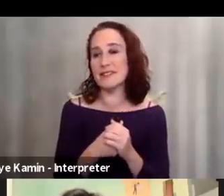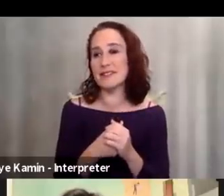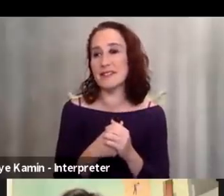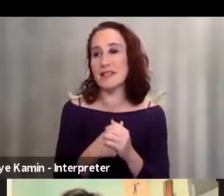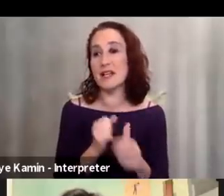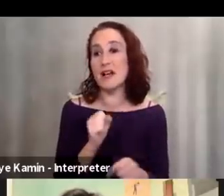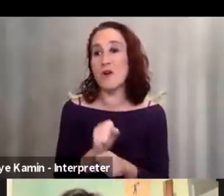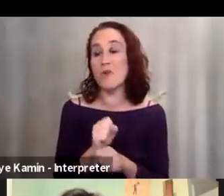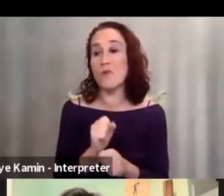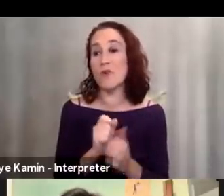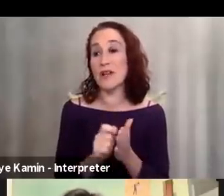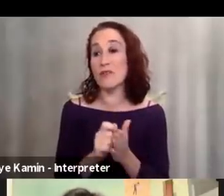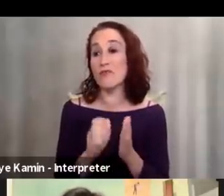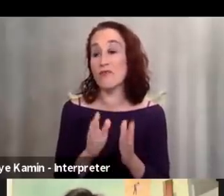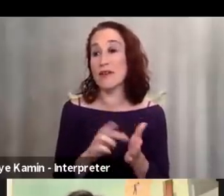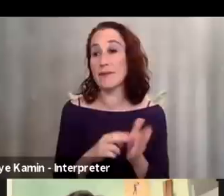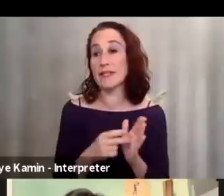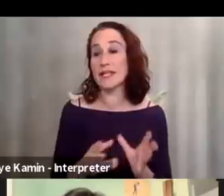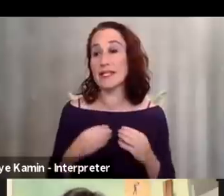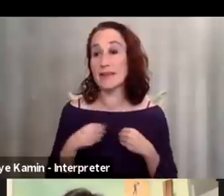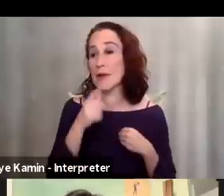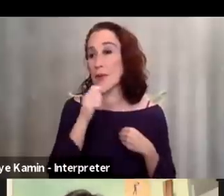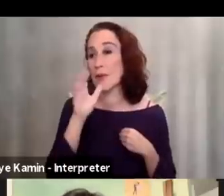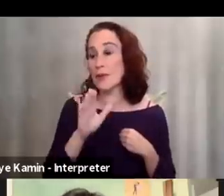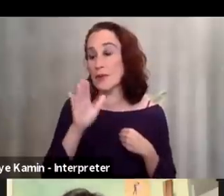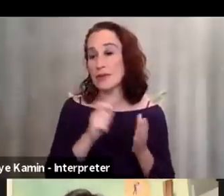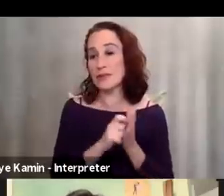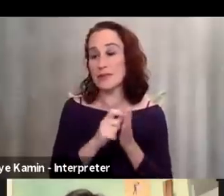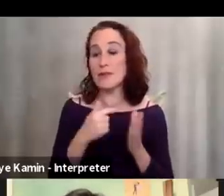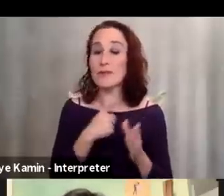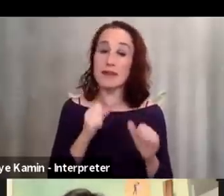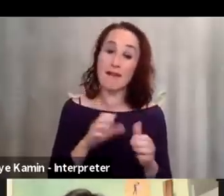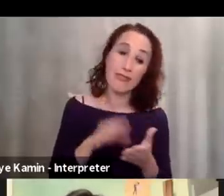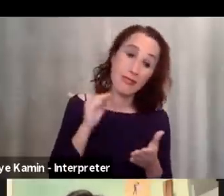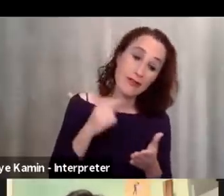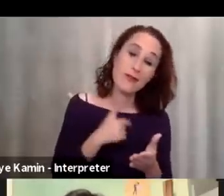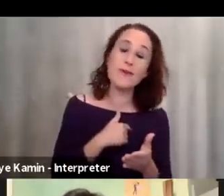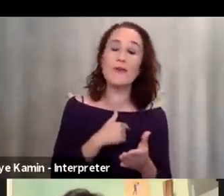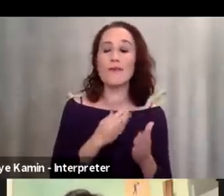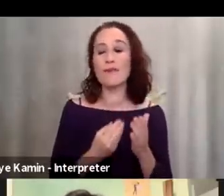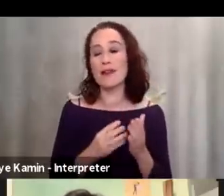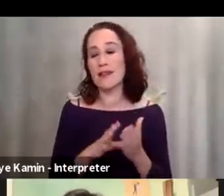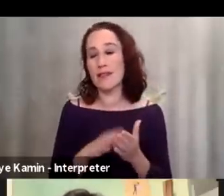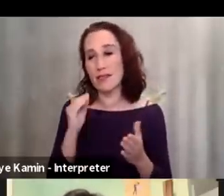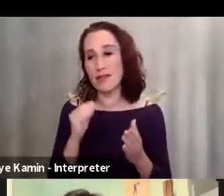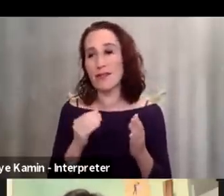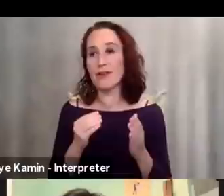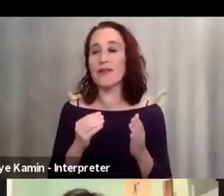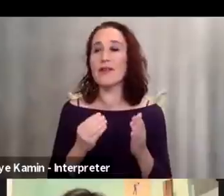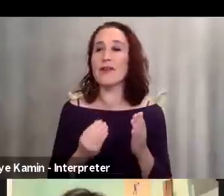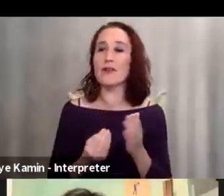just accepting who you are as a writer. Not that we can't learn, we do, we grow, but there are certain